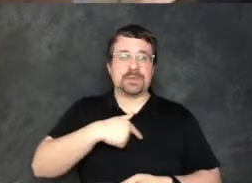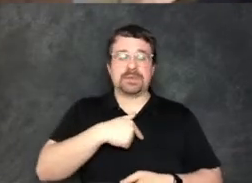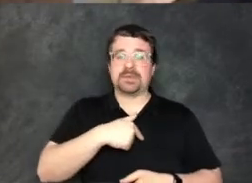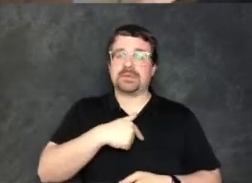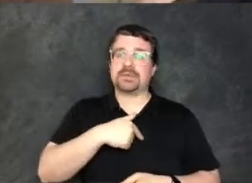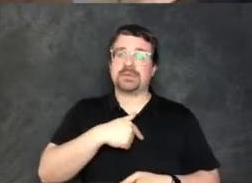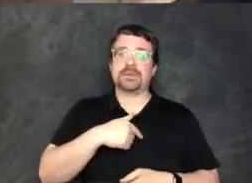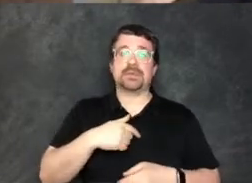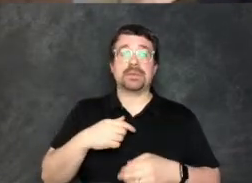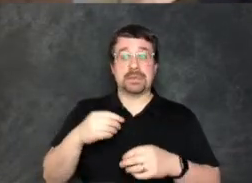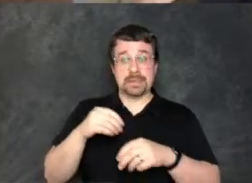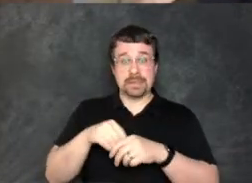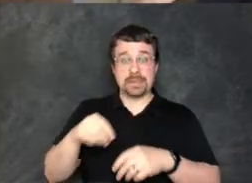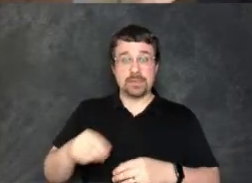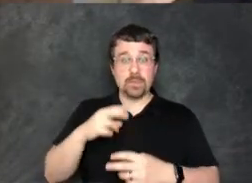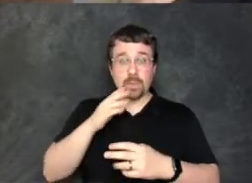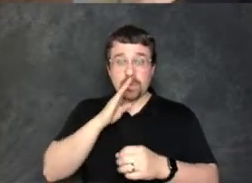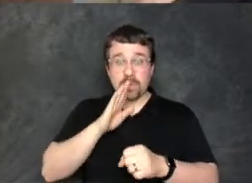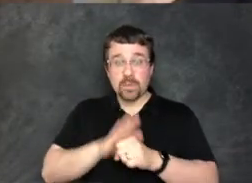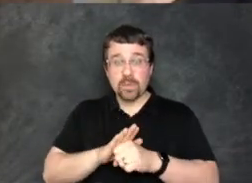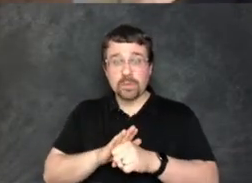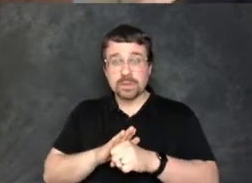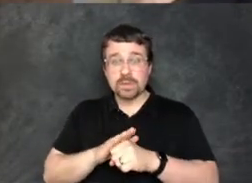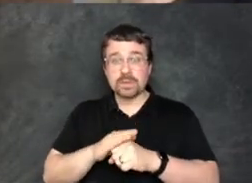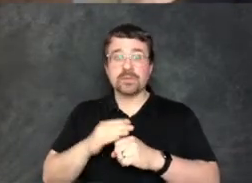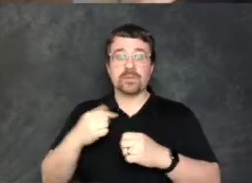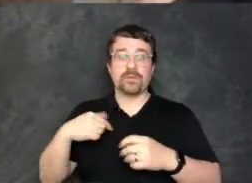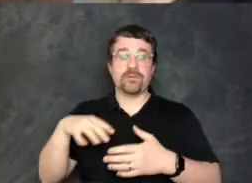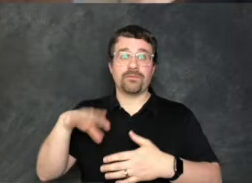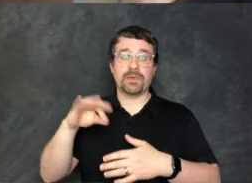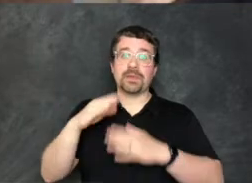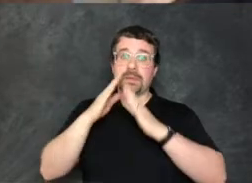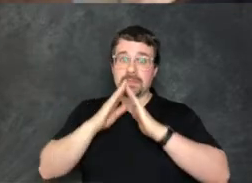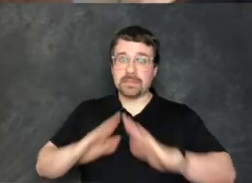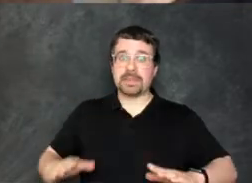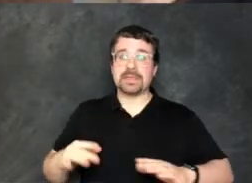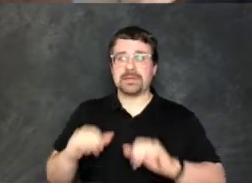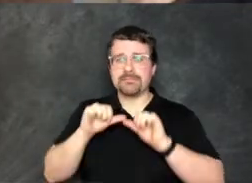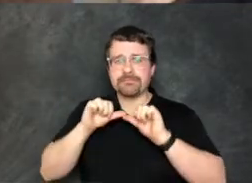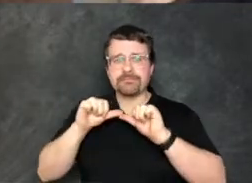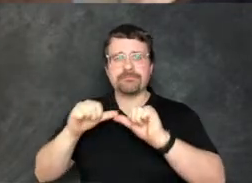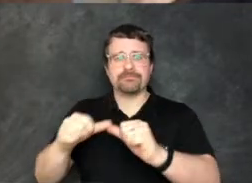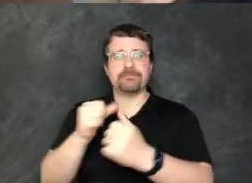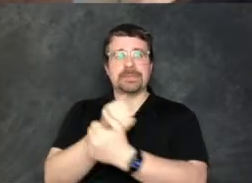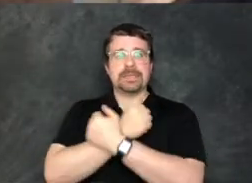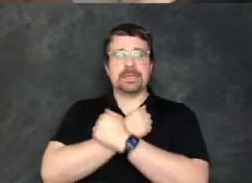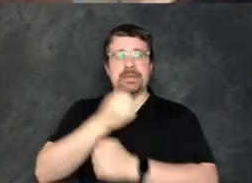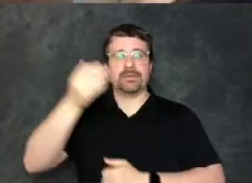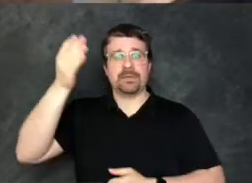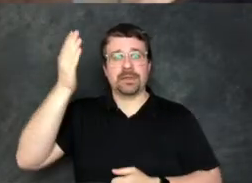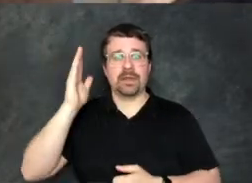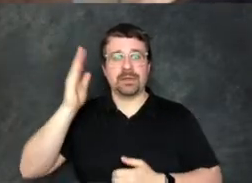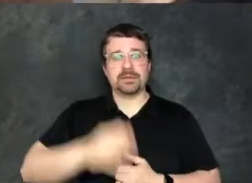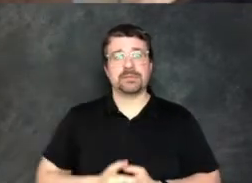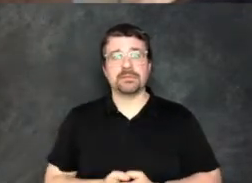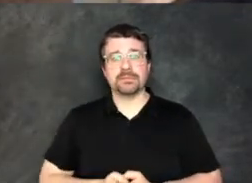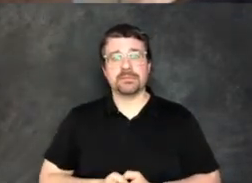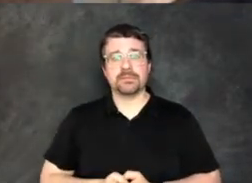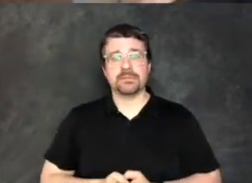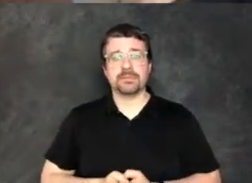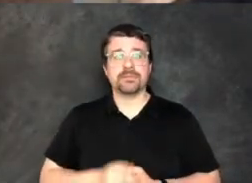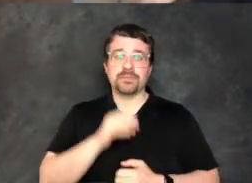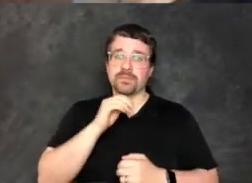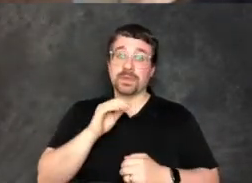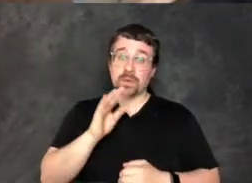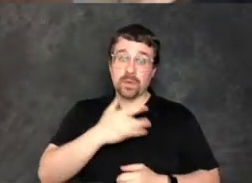never leave us. And in this promise, may we find the peace of the steadfast love of